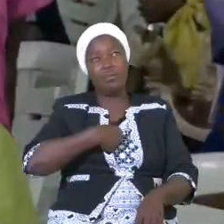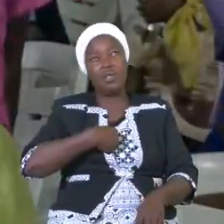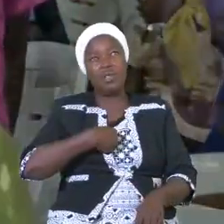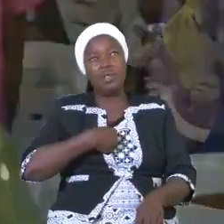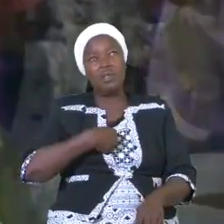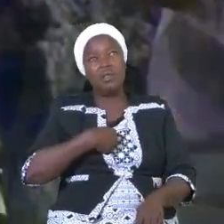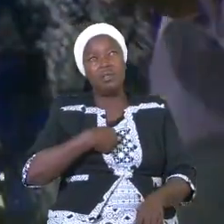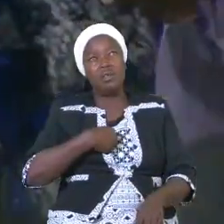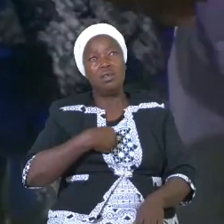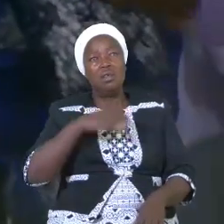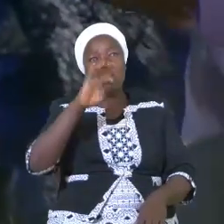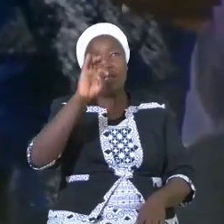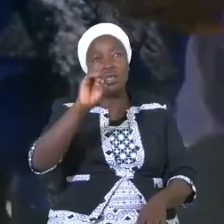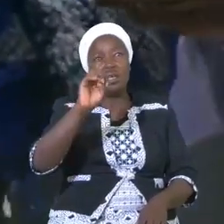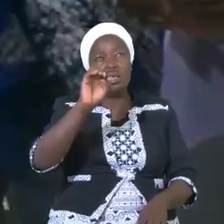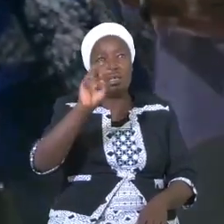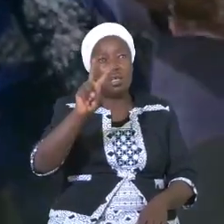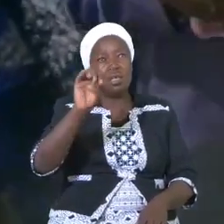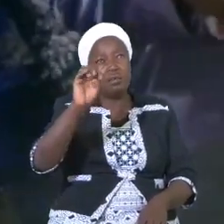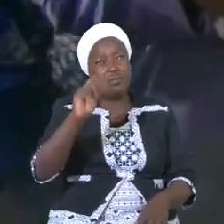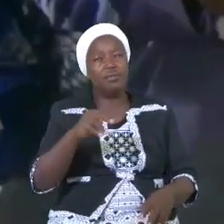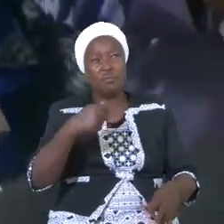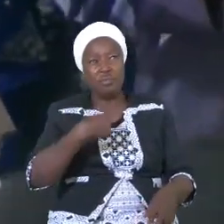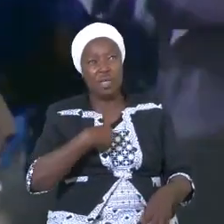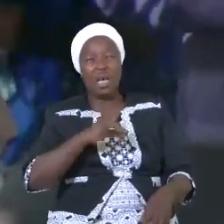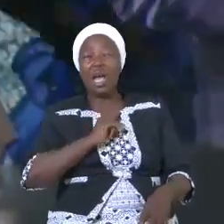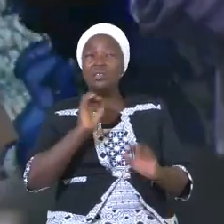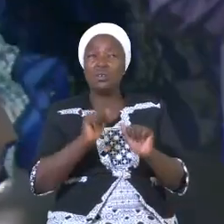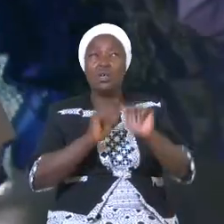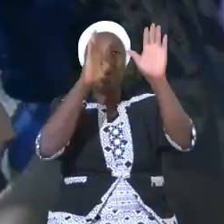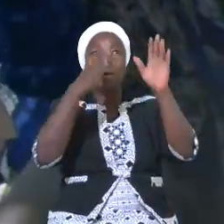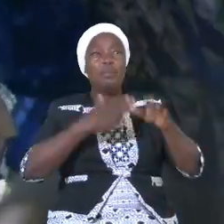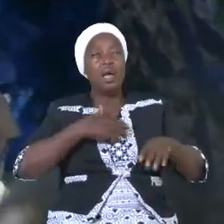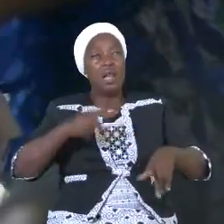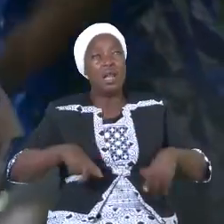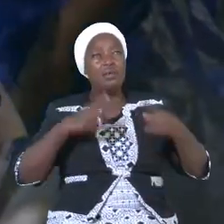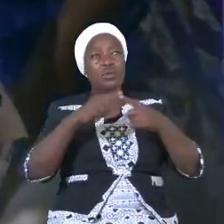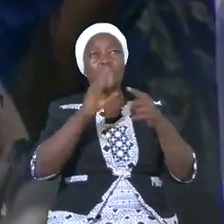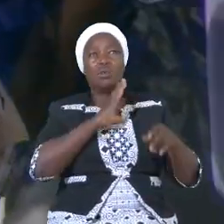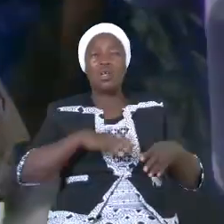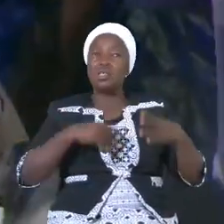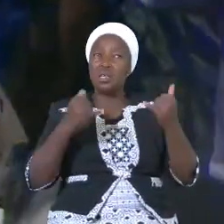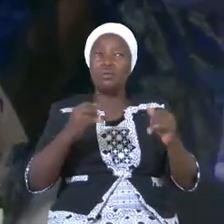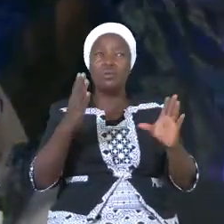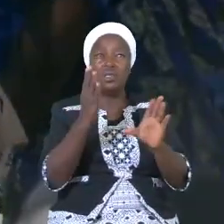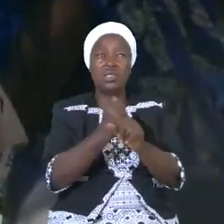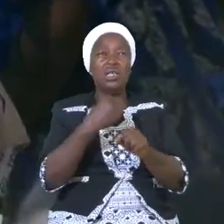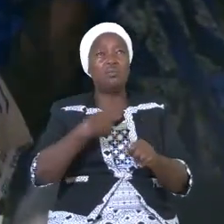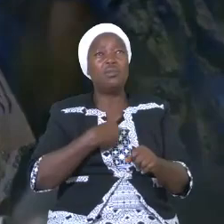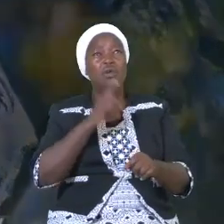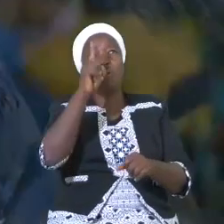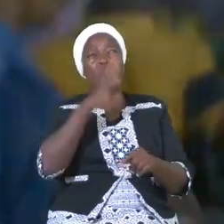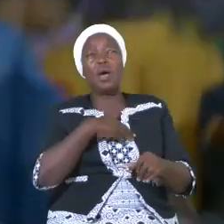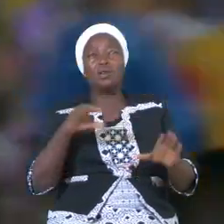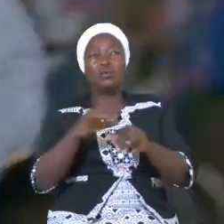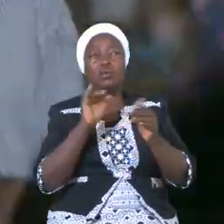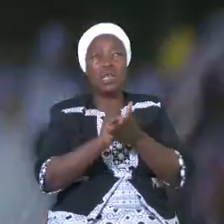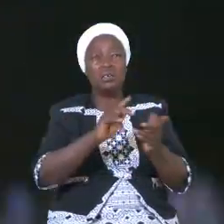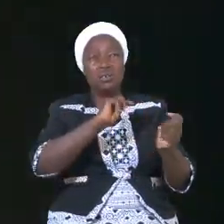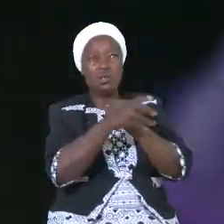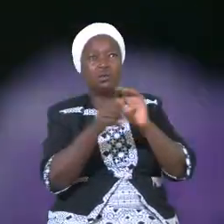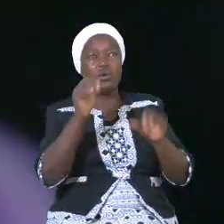me i've surrendered my life to christ now take me up and do the transforming work in my